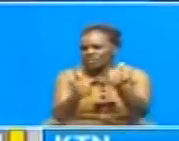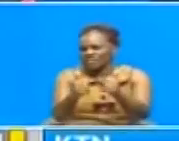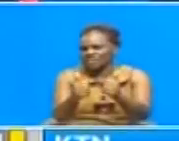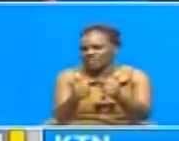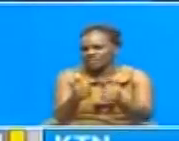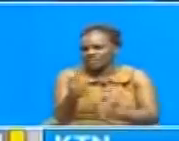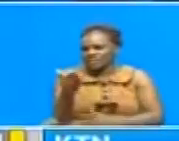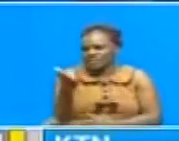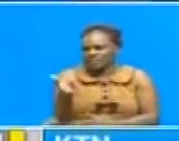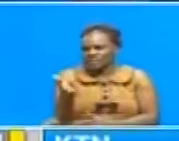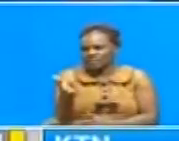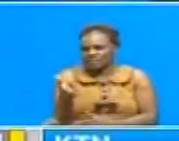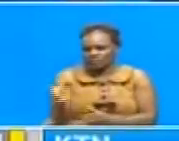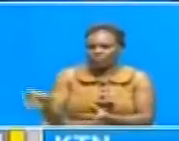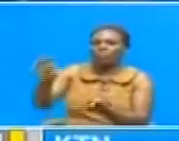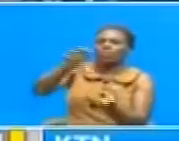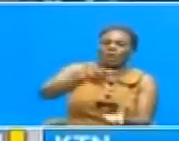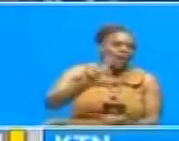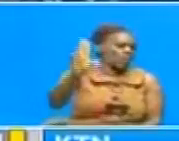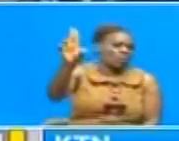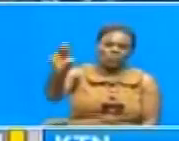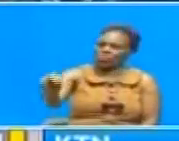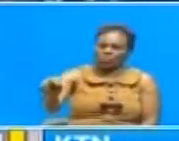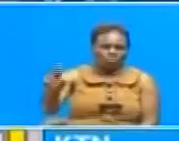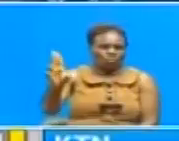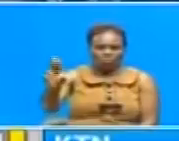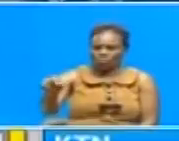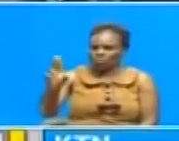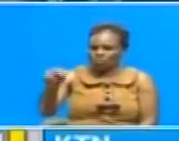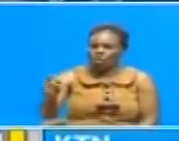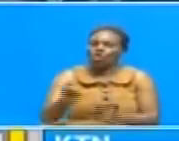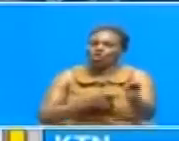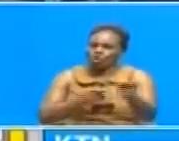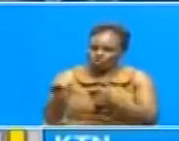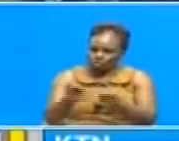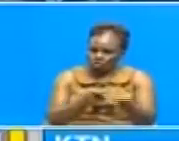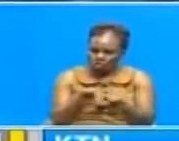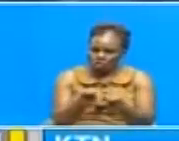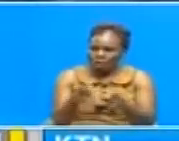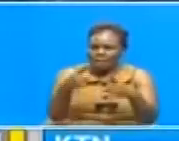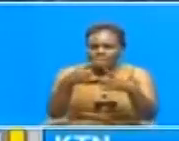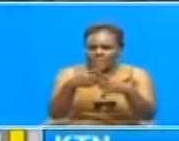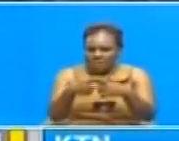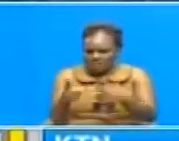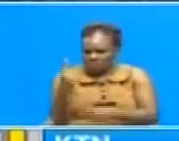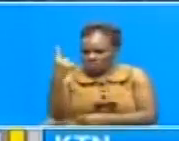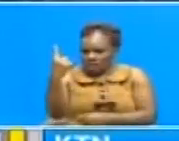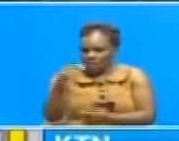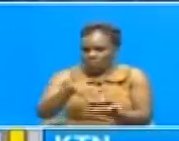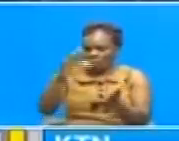the one that they see being poured. No. Okay. Let's control and contain it. But one more